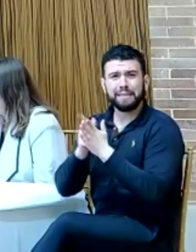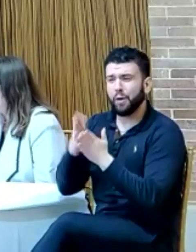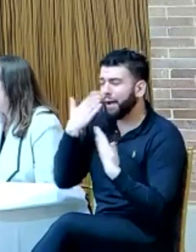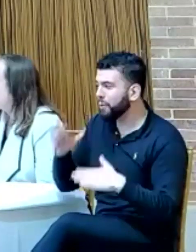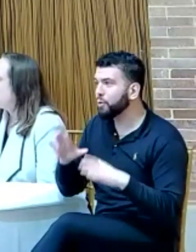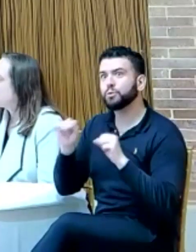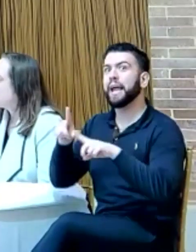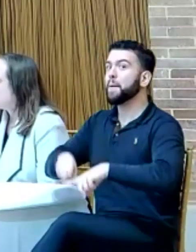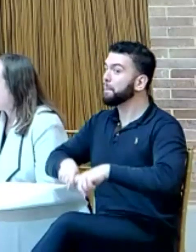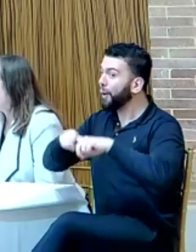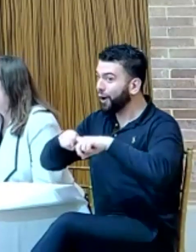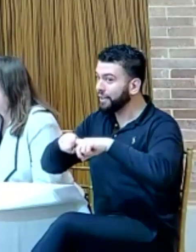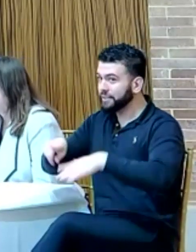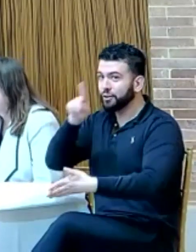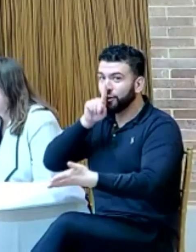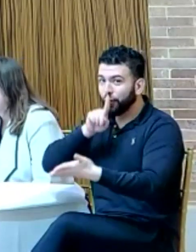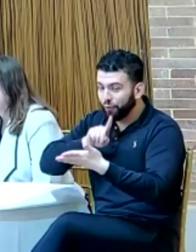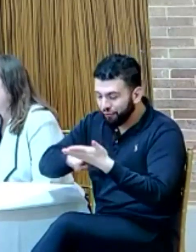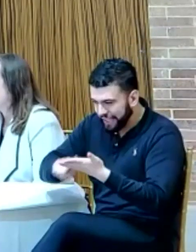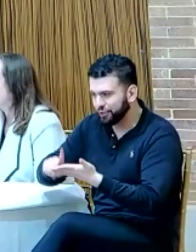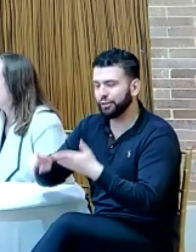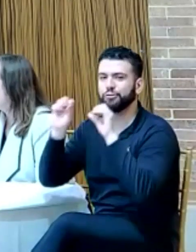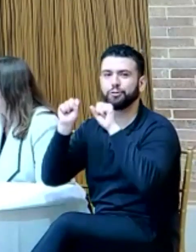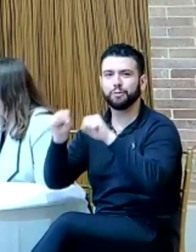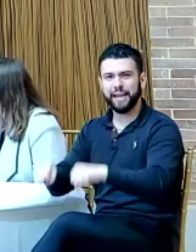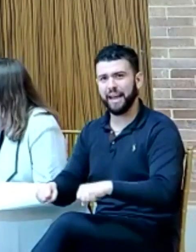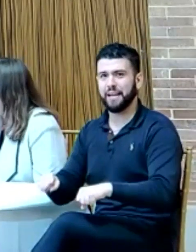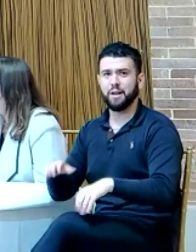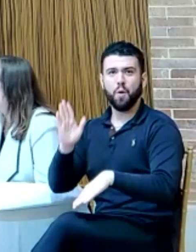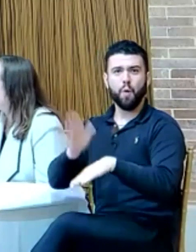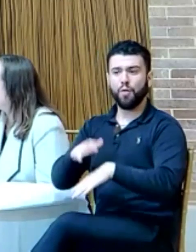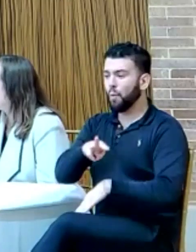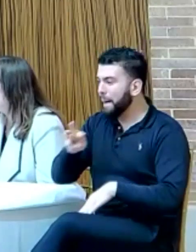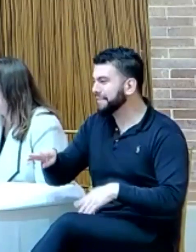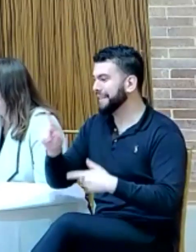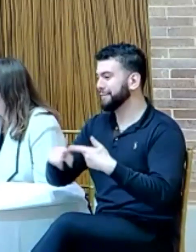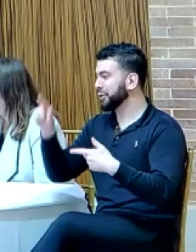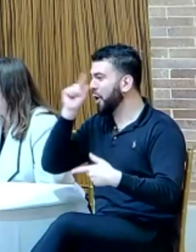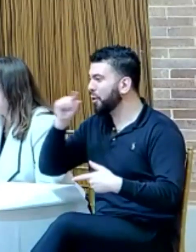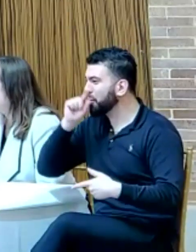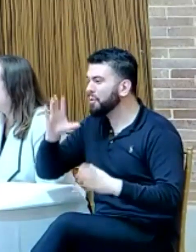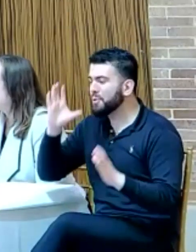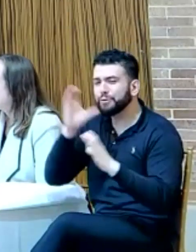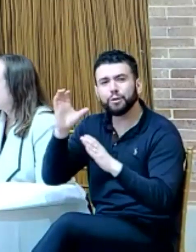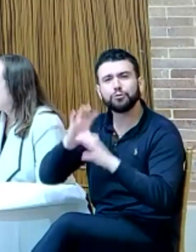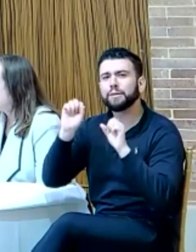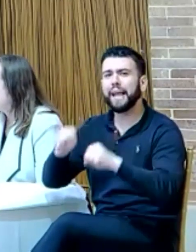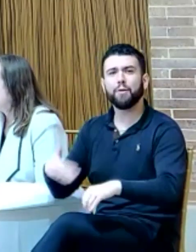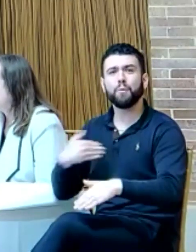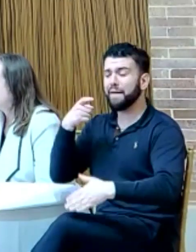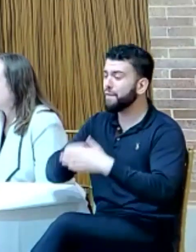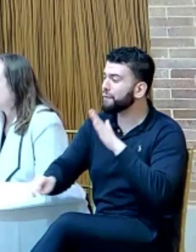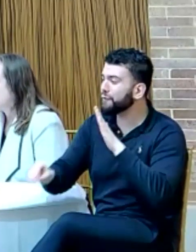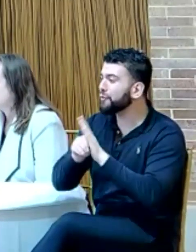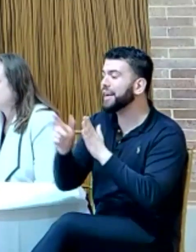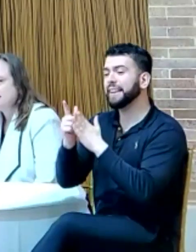research you can go on to any of our websites you can do an internet search there's free legal support for housing